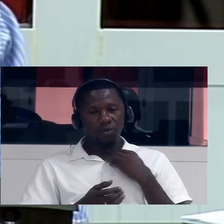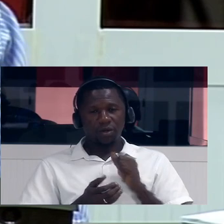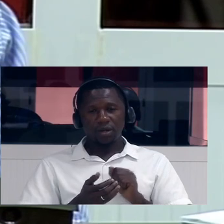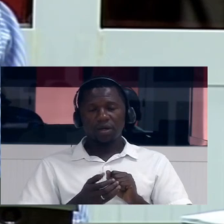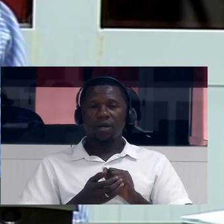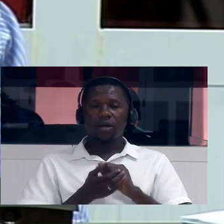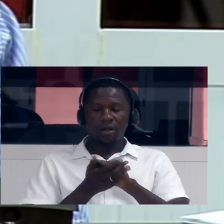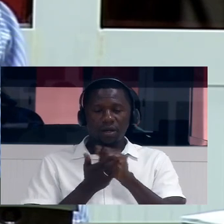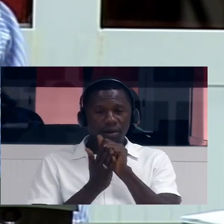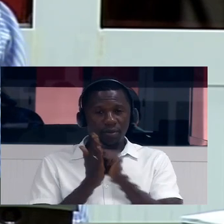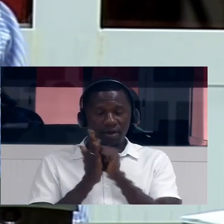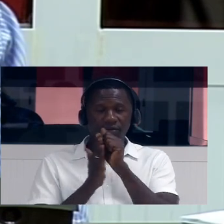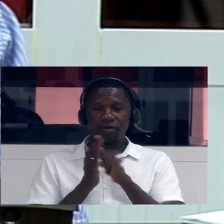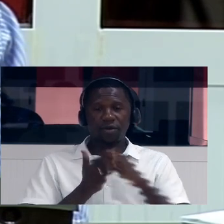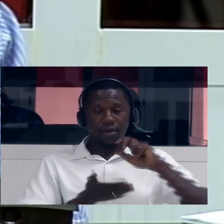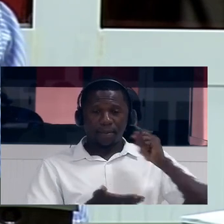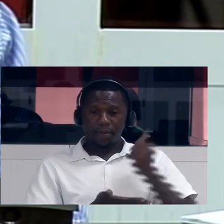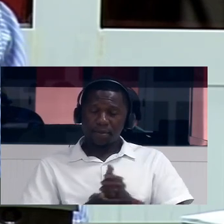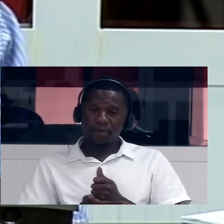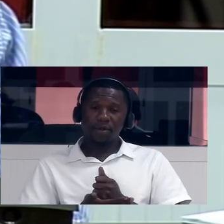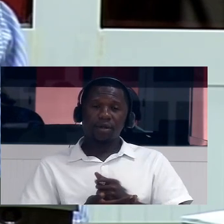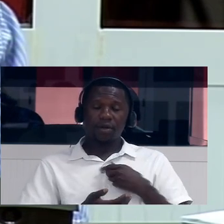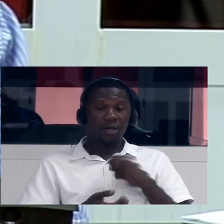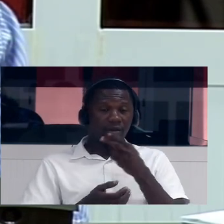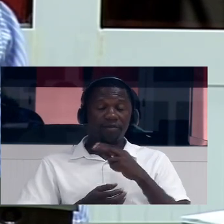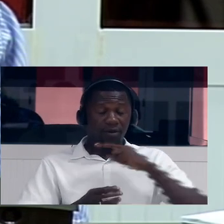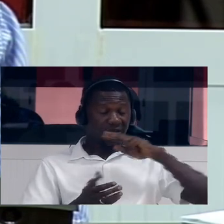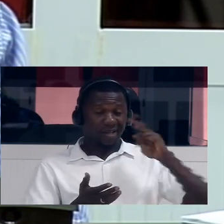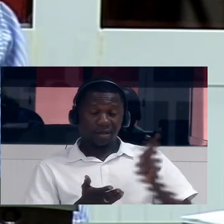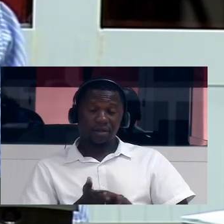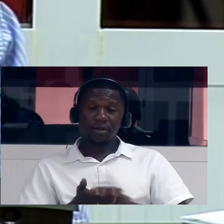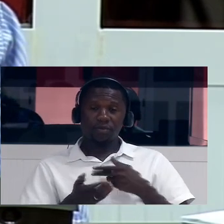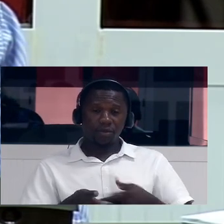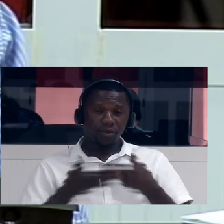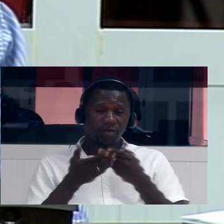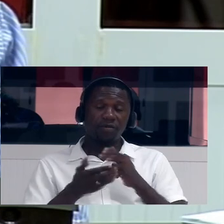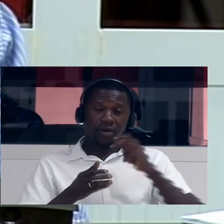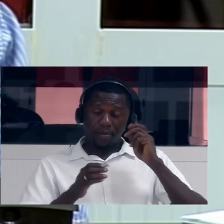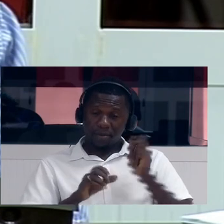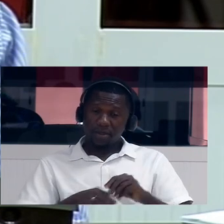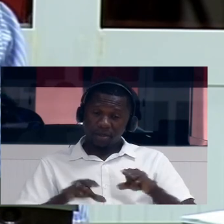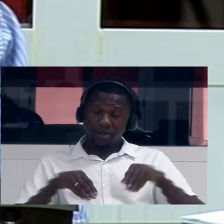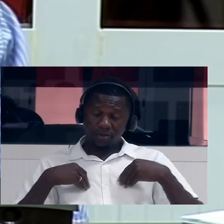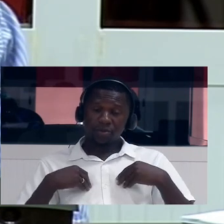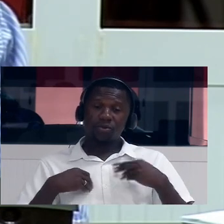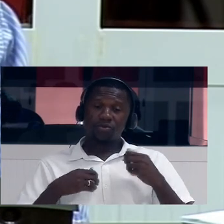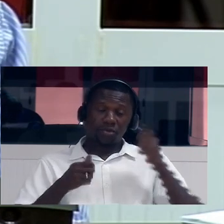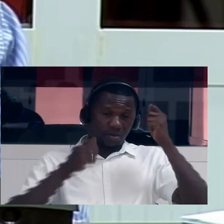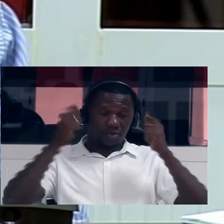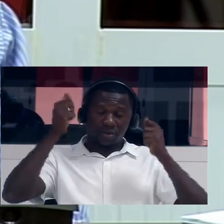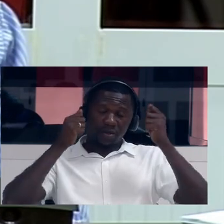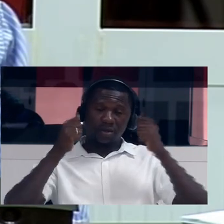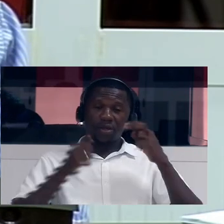permit. And I am giving you the guarantee as the IG that I will give you permission to demonstrate. The